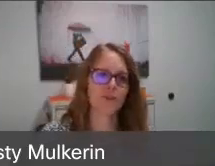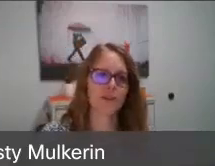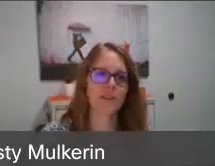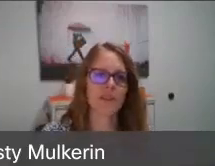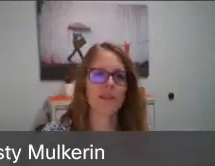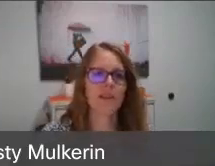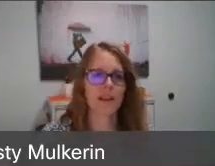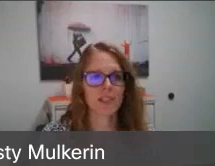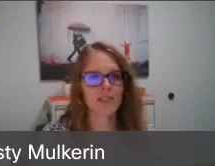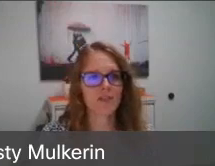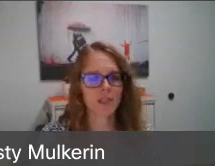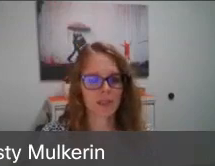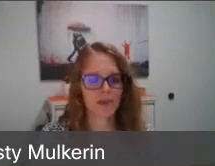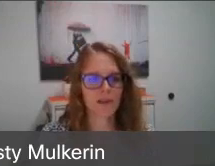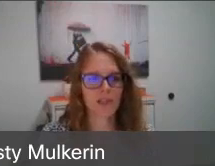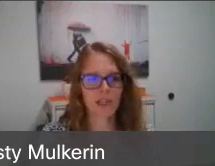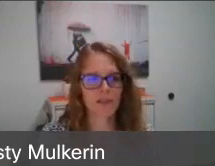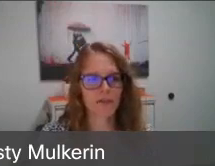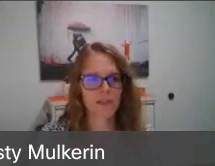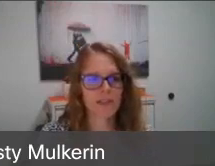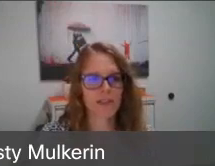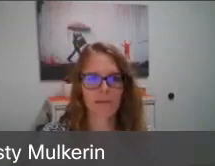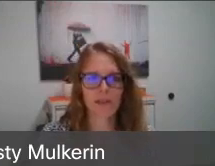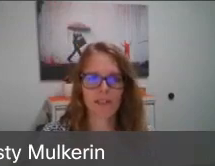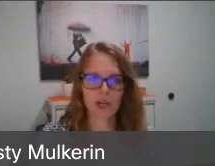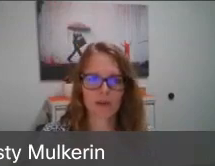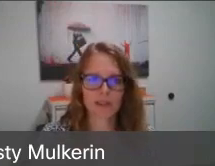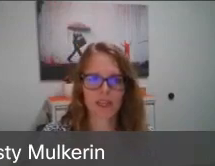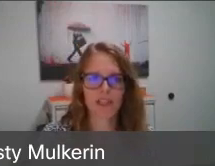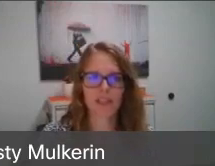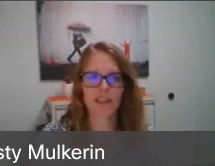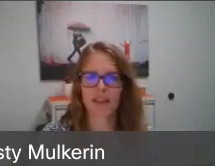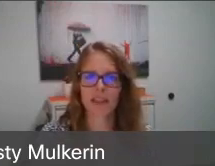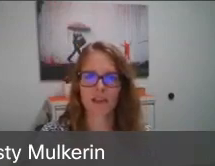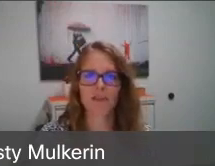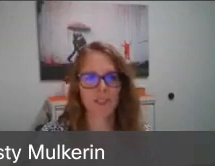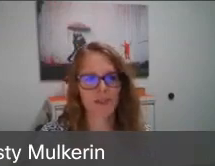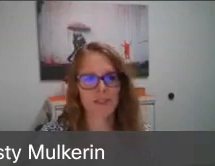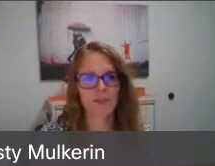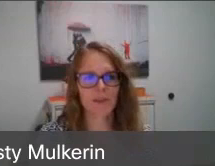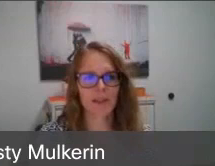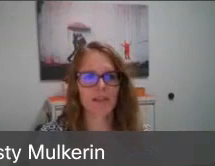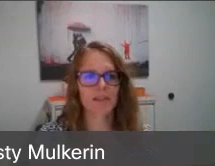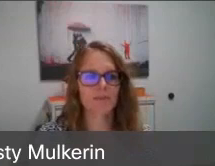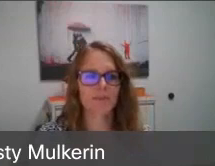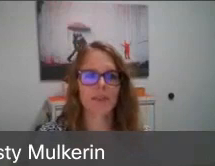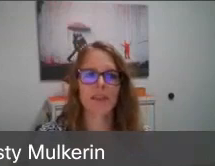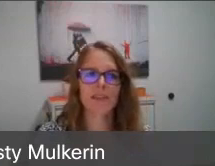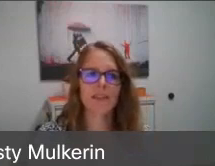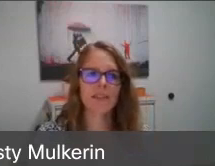Officer for the San Luis Obispo County Sheriff's Office, and I'm going to start our presentation and then hand it over to Teresa for the